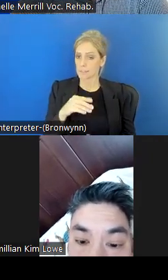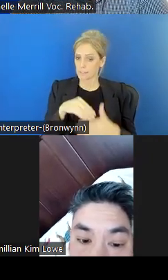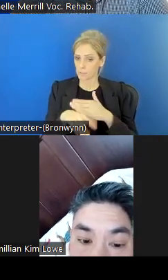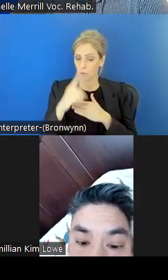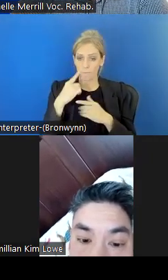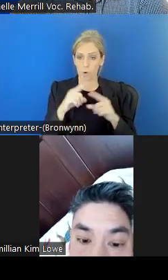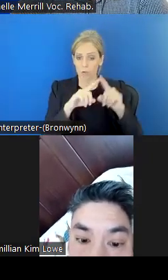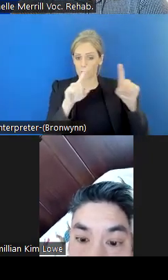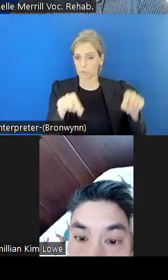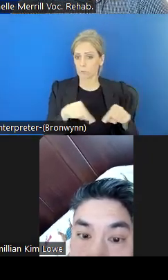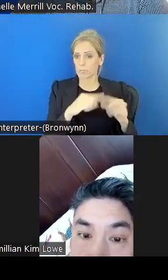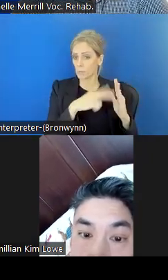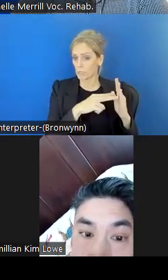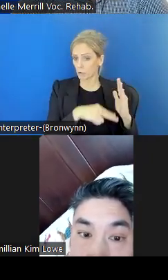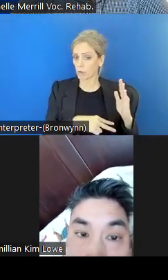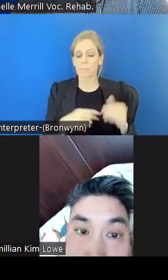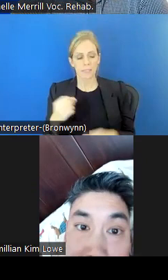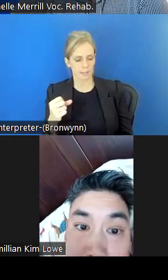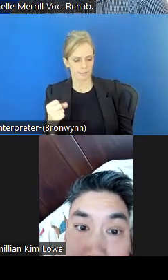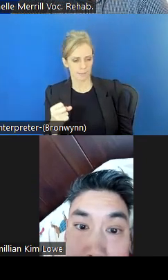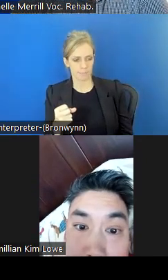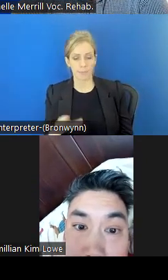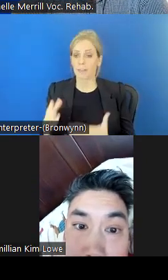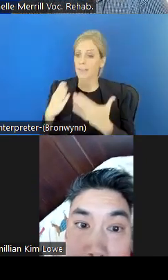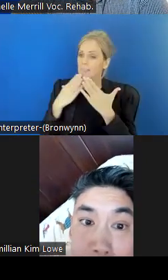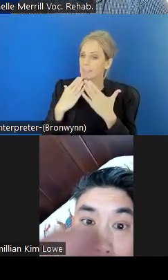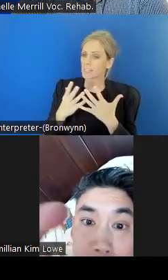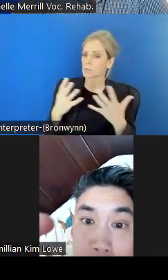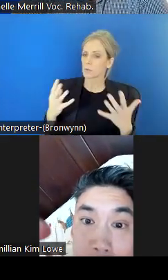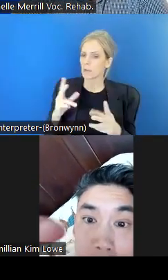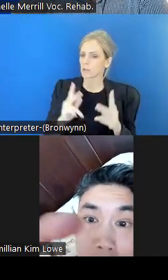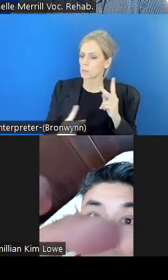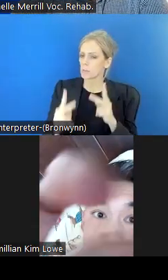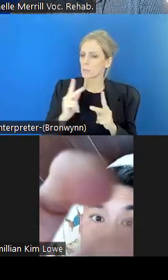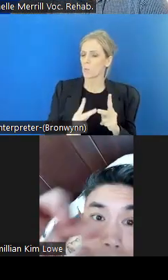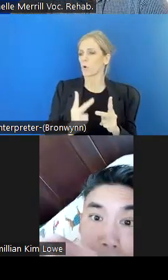much. People have been messaging me and I couldn't hear if you had already addressed these last two questions. You're welcome.